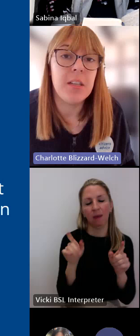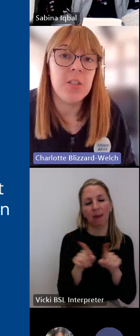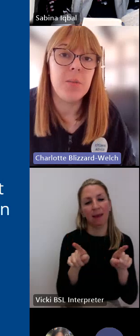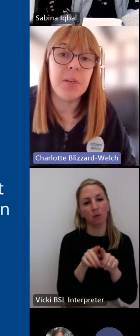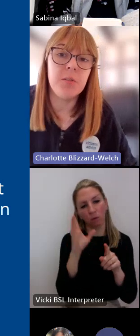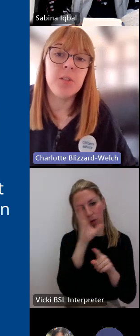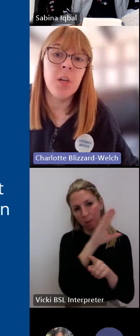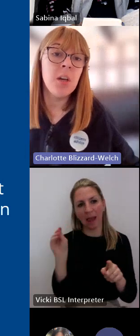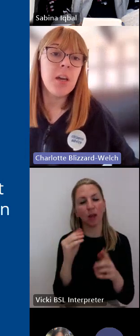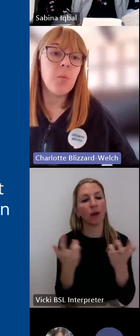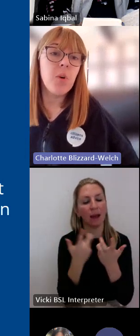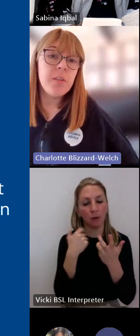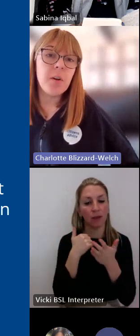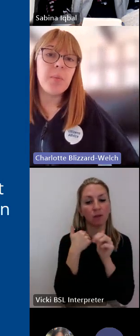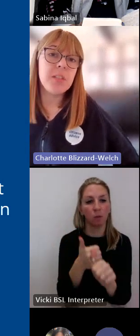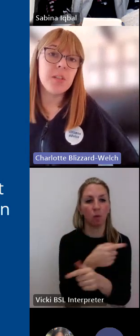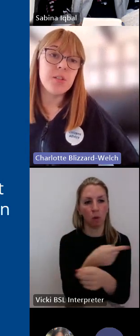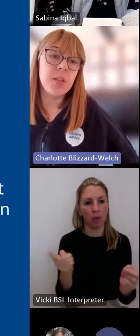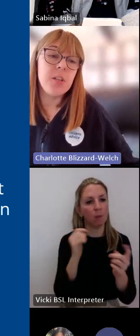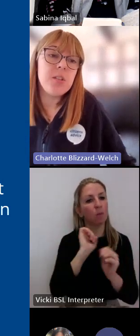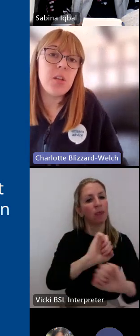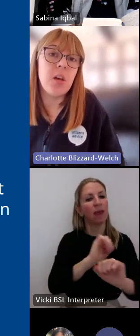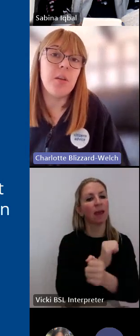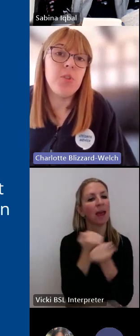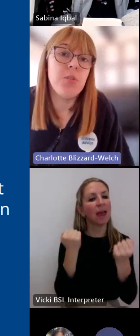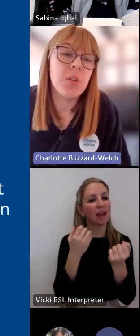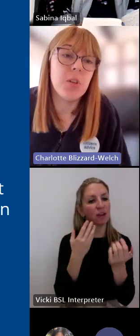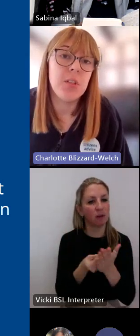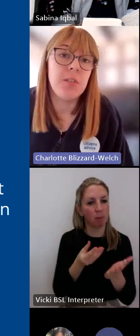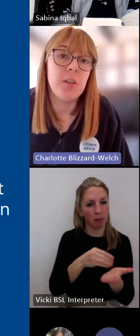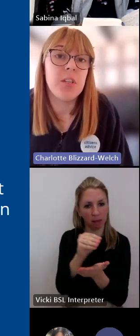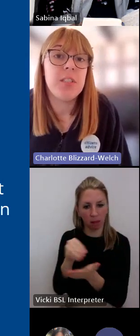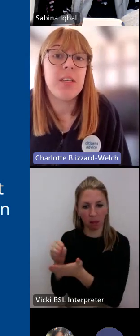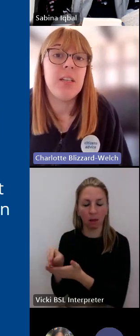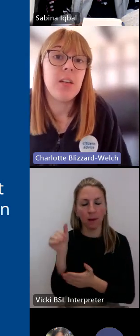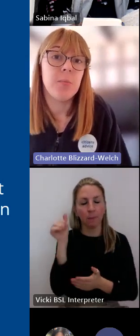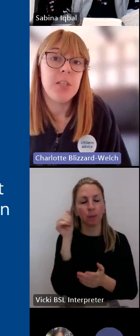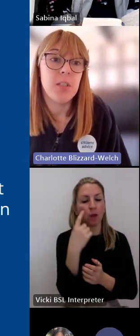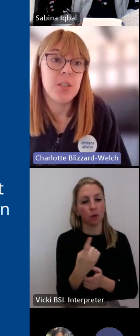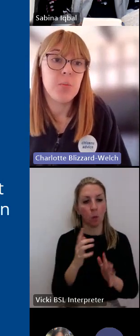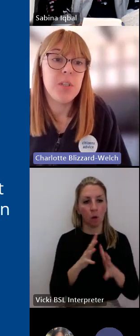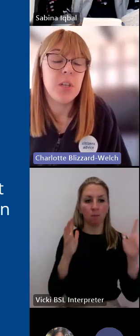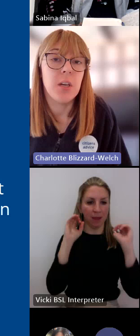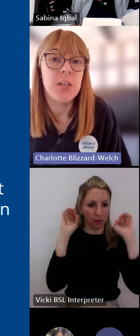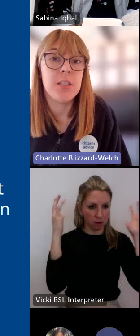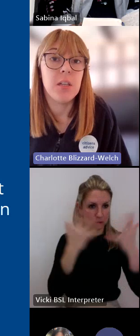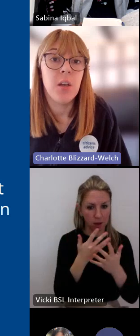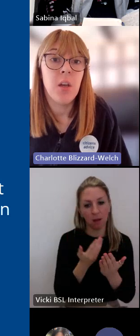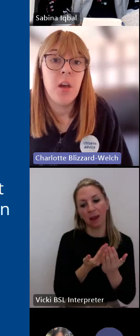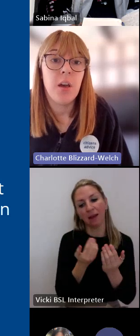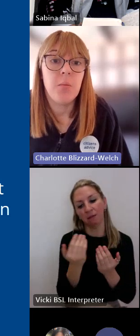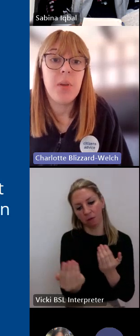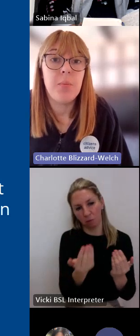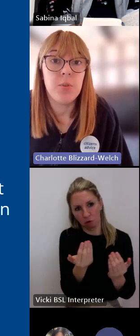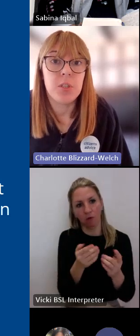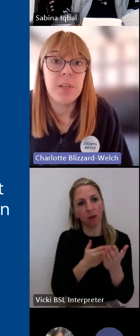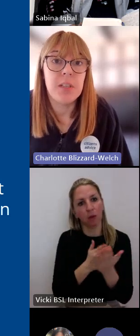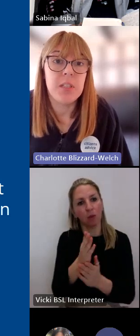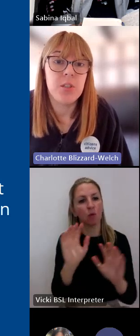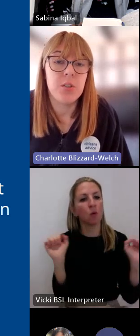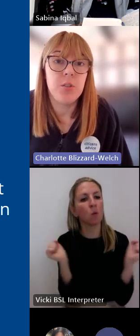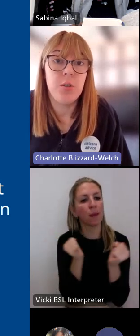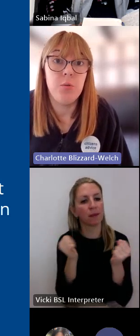of their energy bills. One of our biggest concerns during the cost of living crisis and coming into this winter is that people